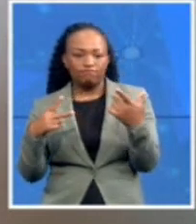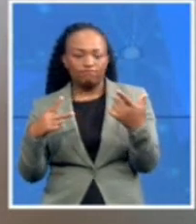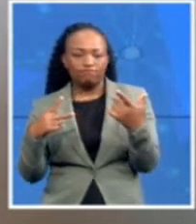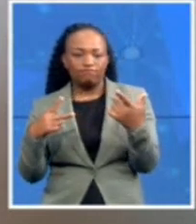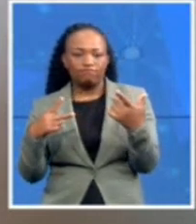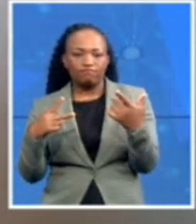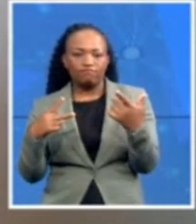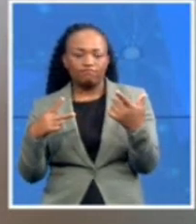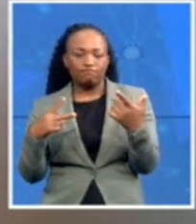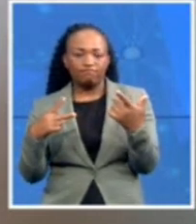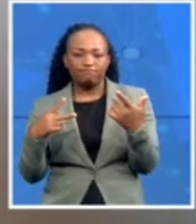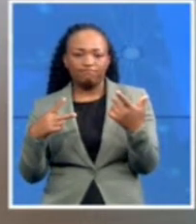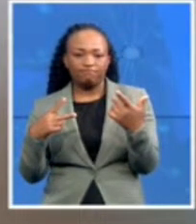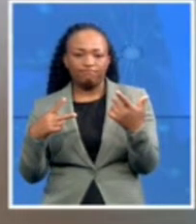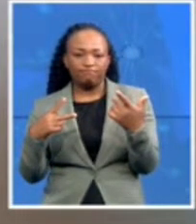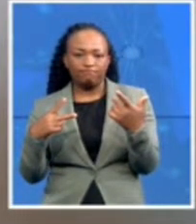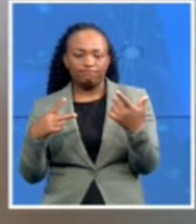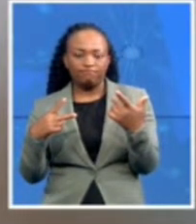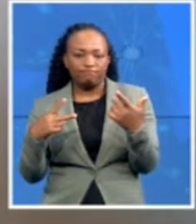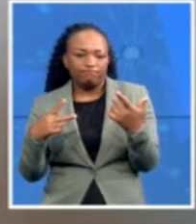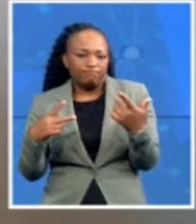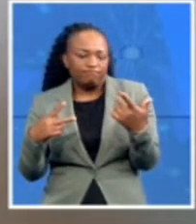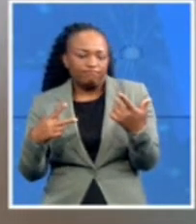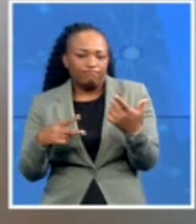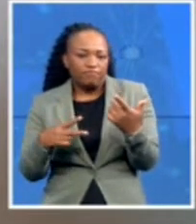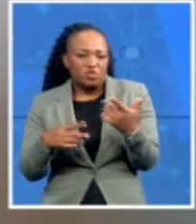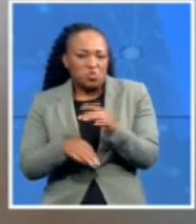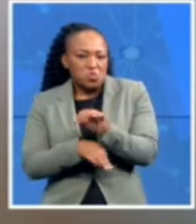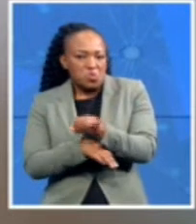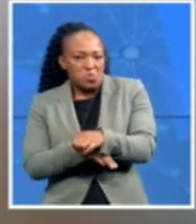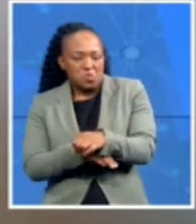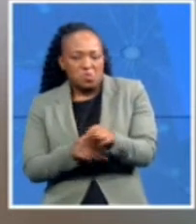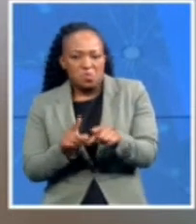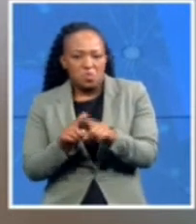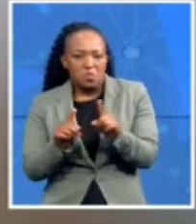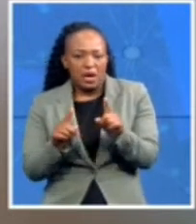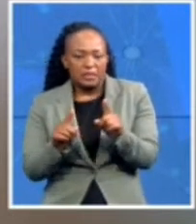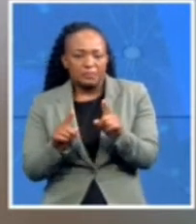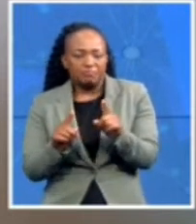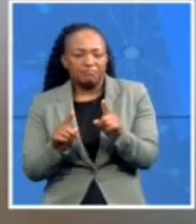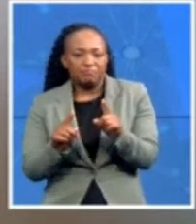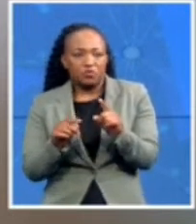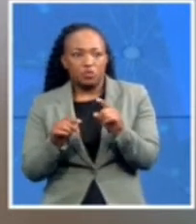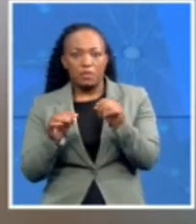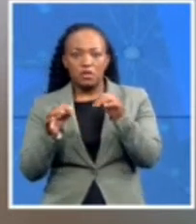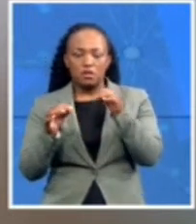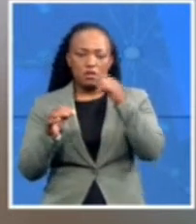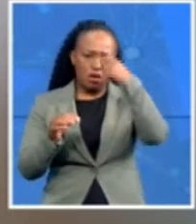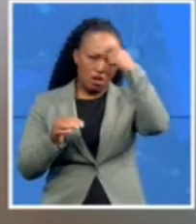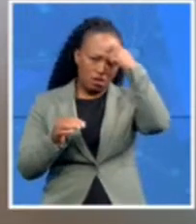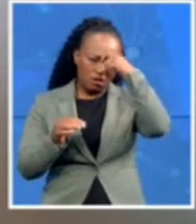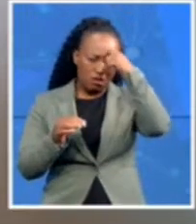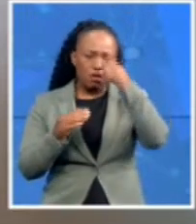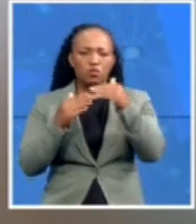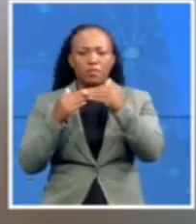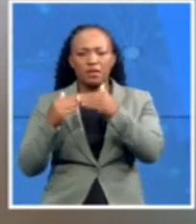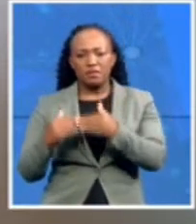being wise in electricity consumption and to be profligate in the use of